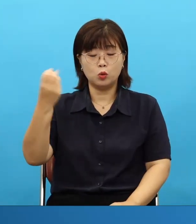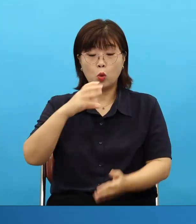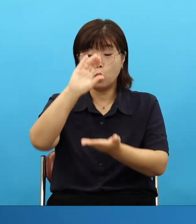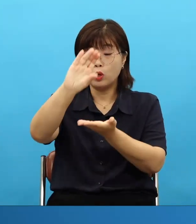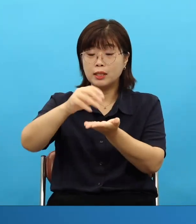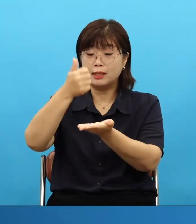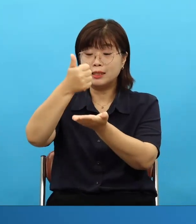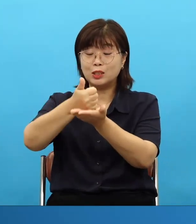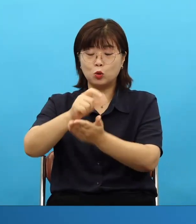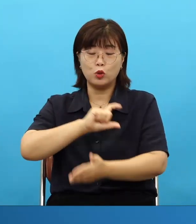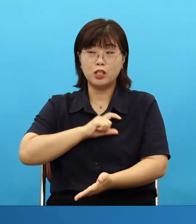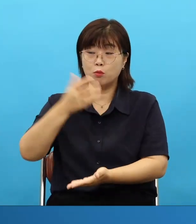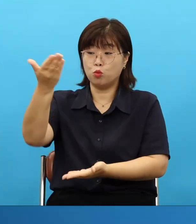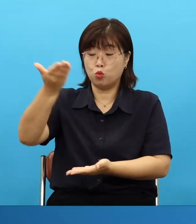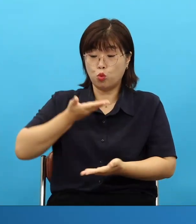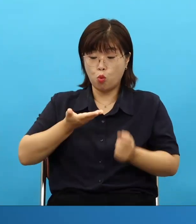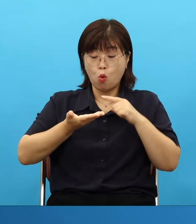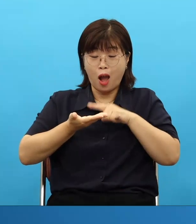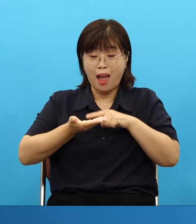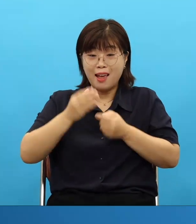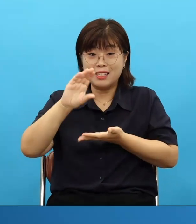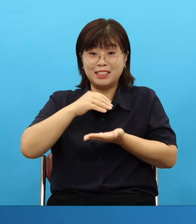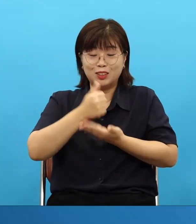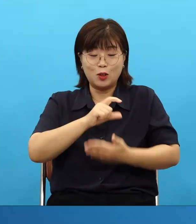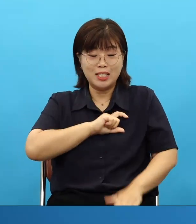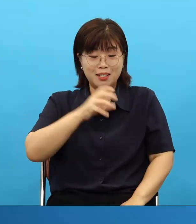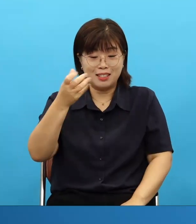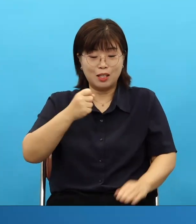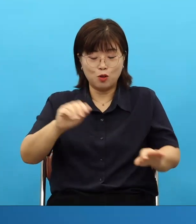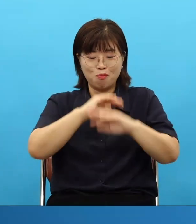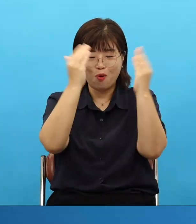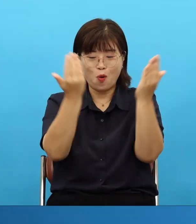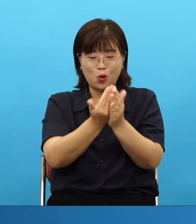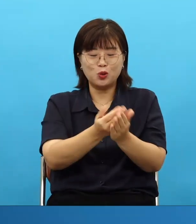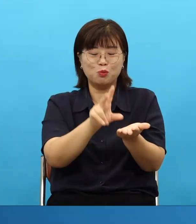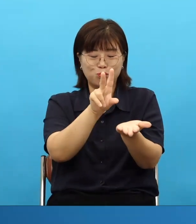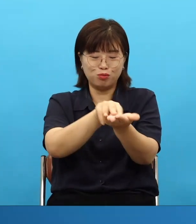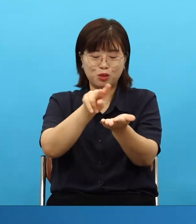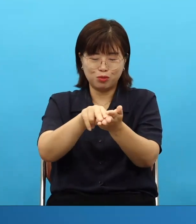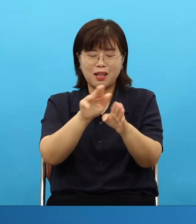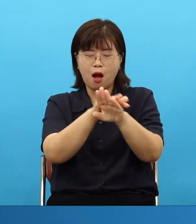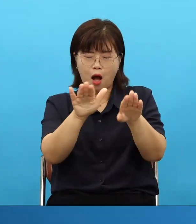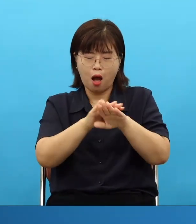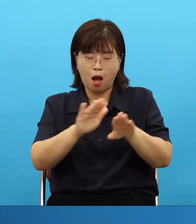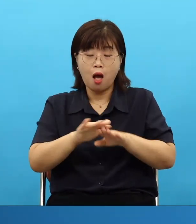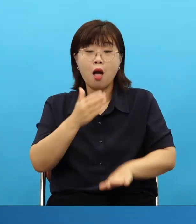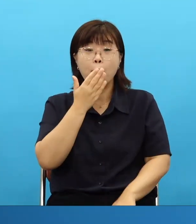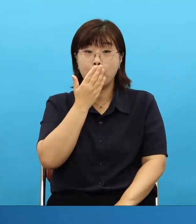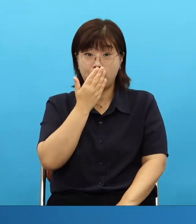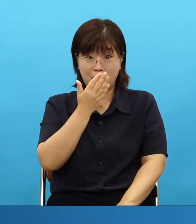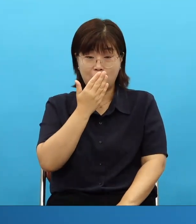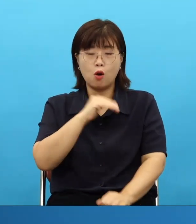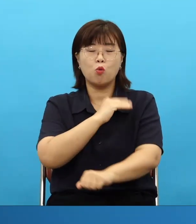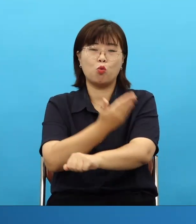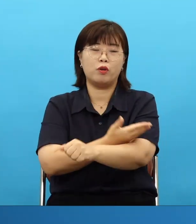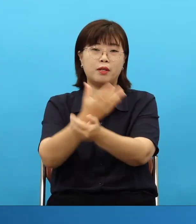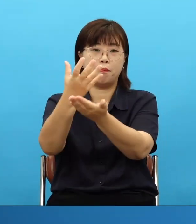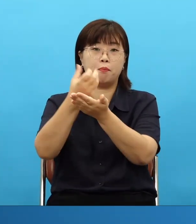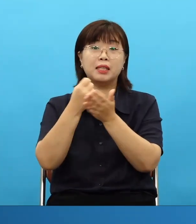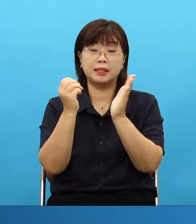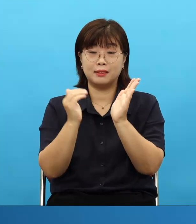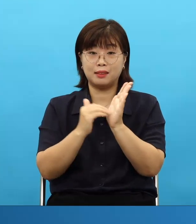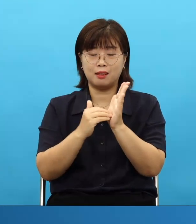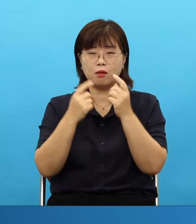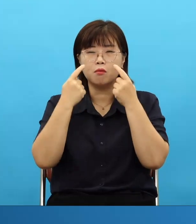are within God's absolute sovereignty. He has also given to us that name by which we can overcome all things of this earth, Christ, which is God's method.